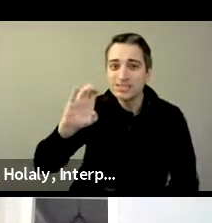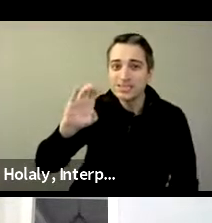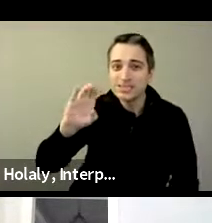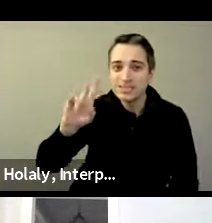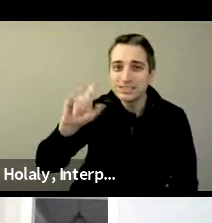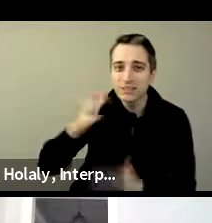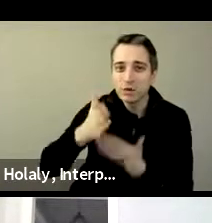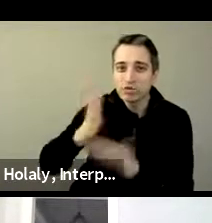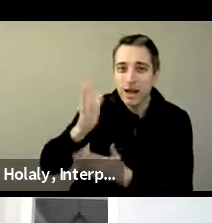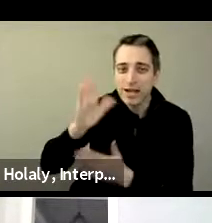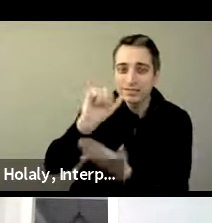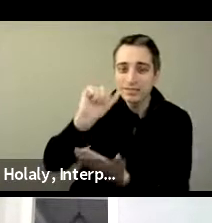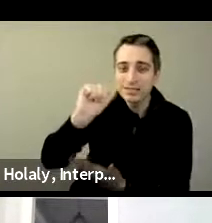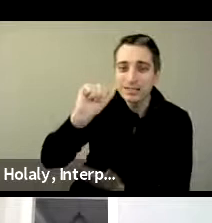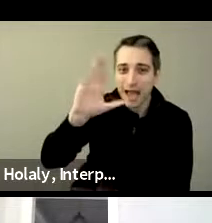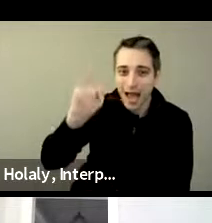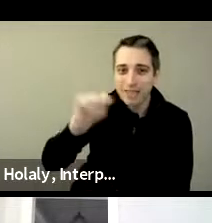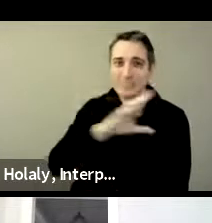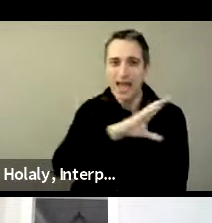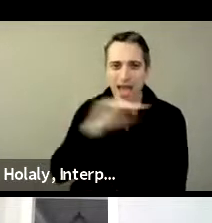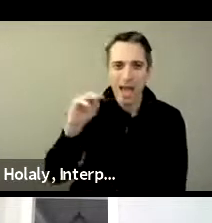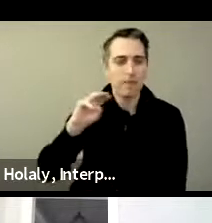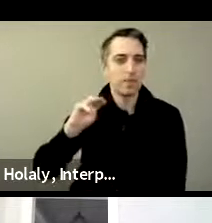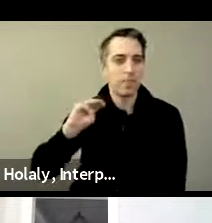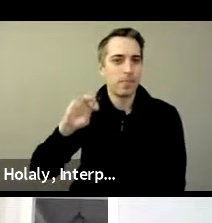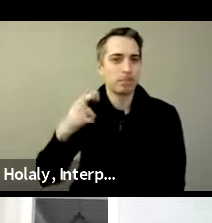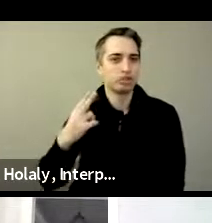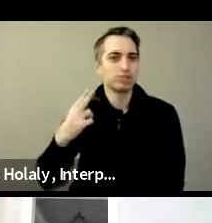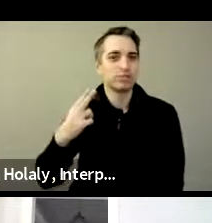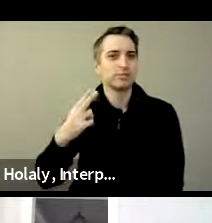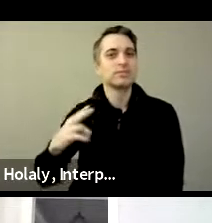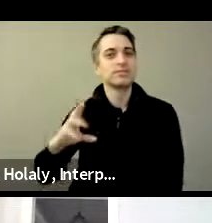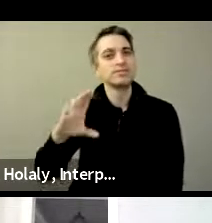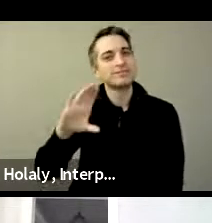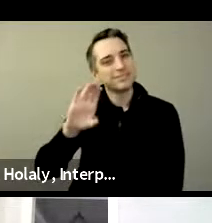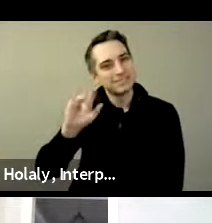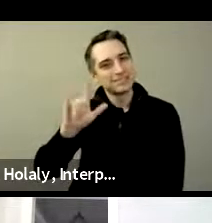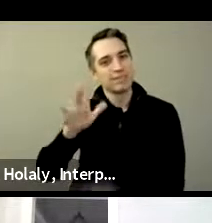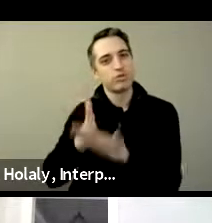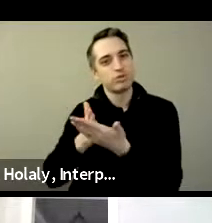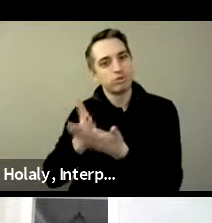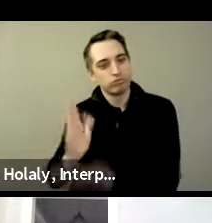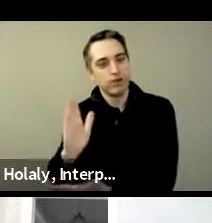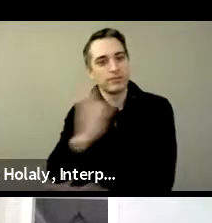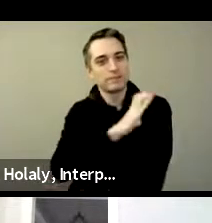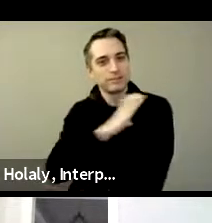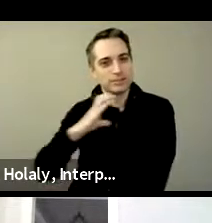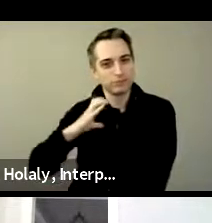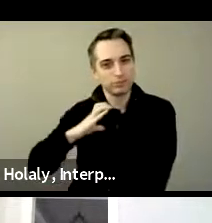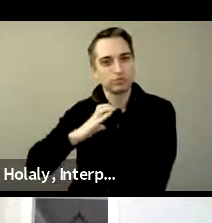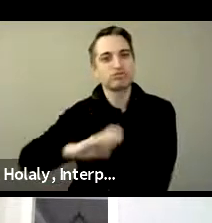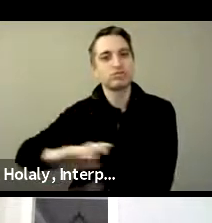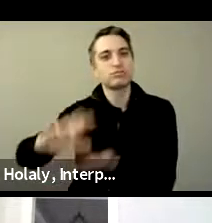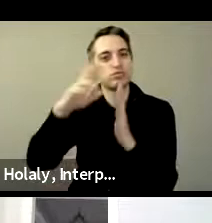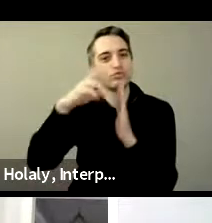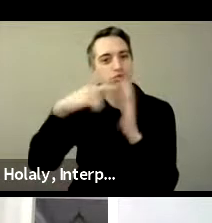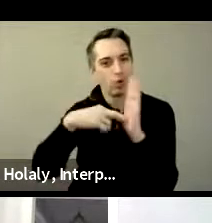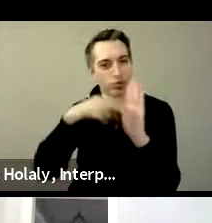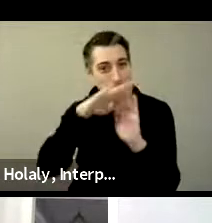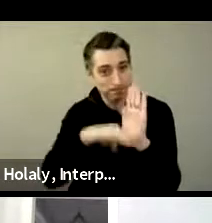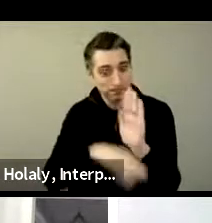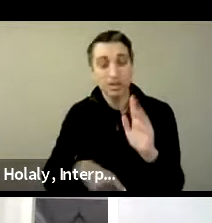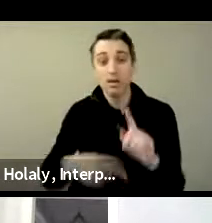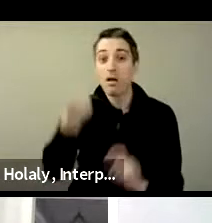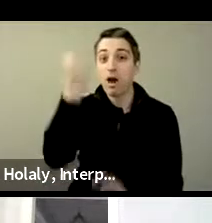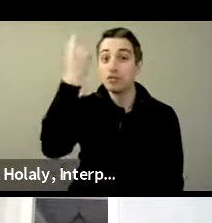the Michigan Civil Rights Commission and Department. The commission is established in Article 5 of